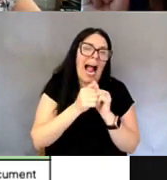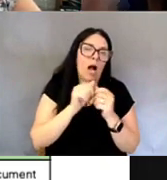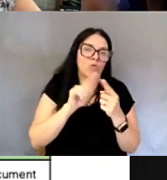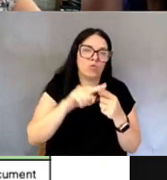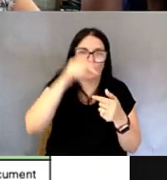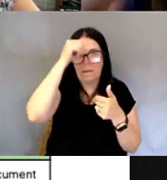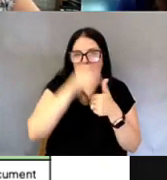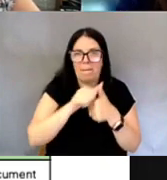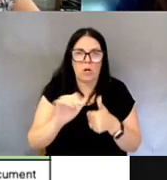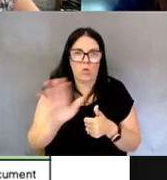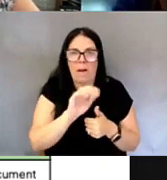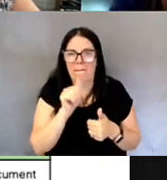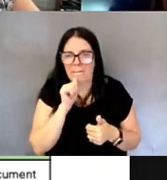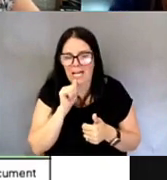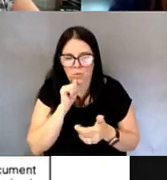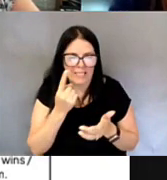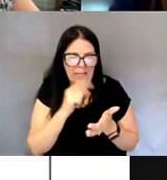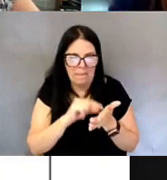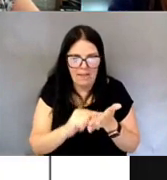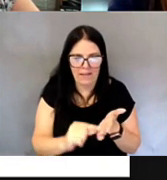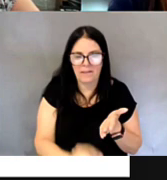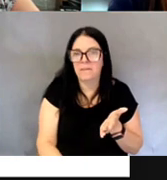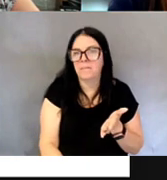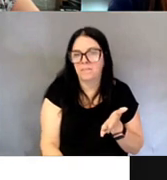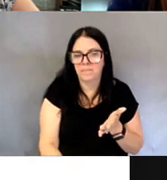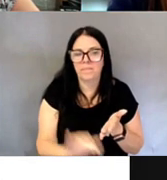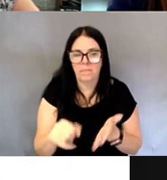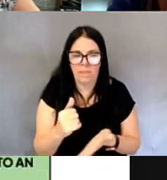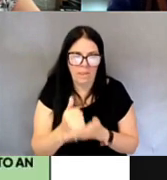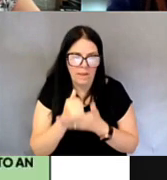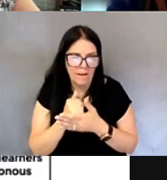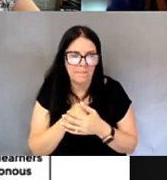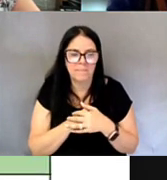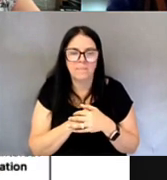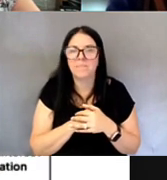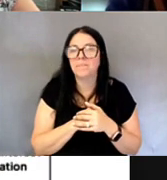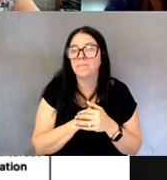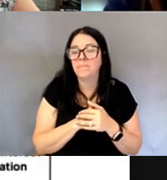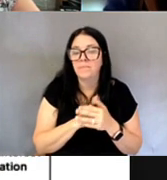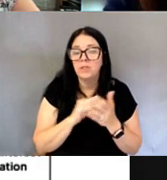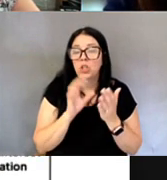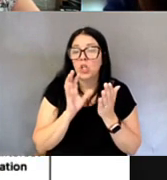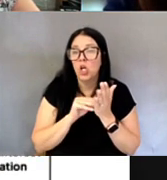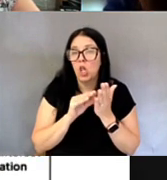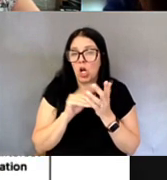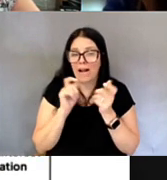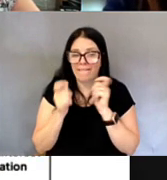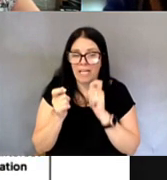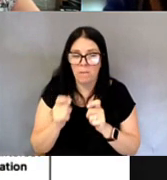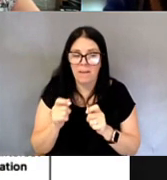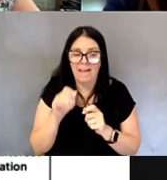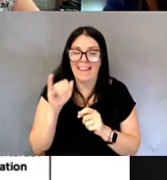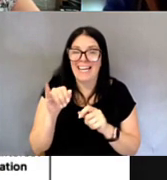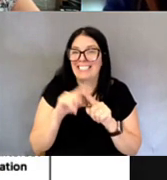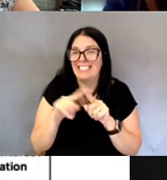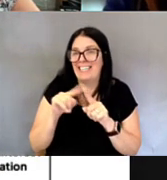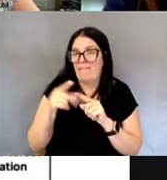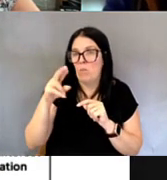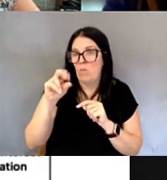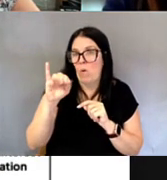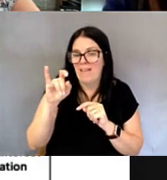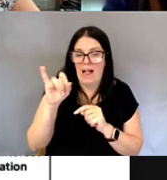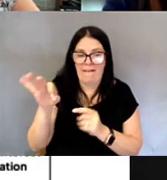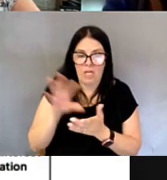your password, that sort of thing. That'll come in handy. Learner variability, different profiles of